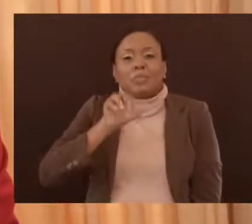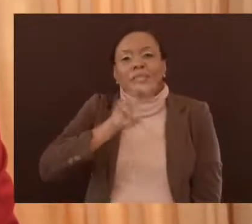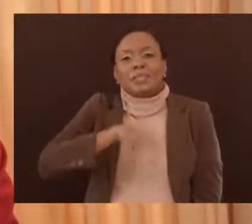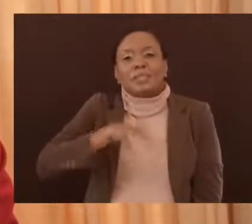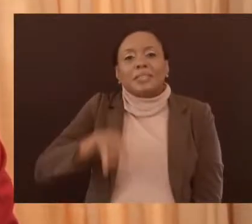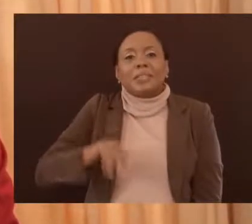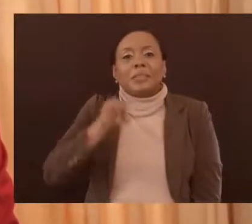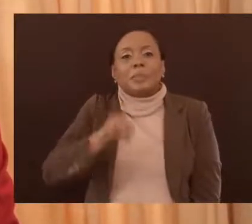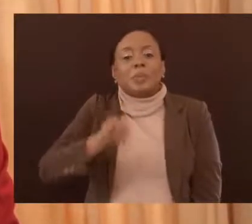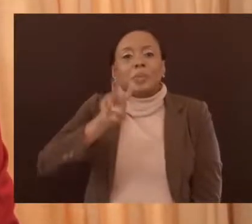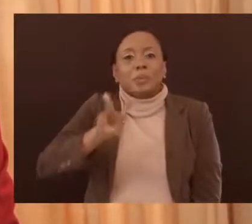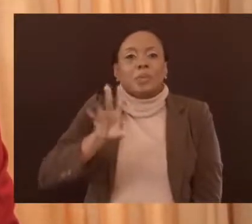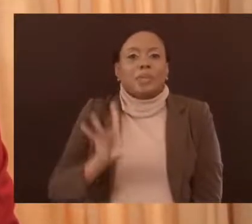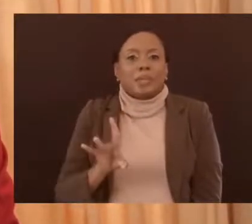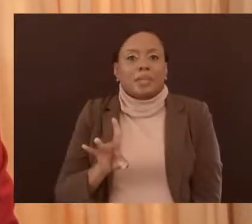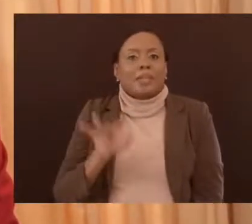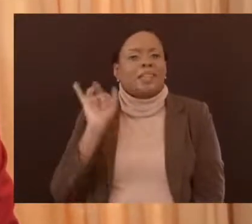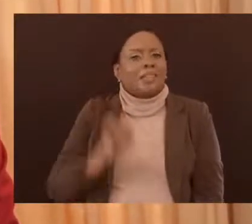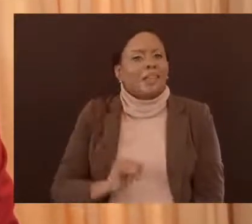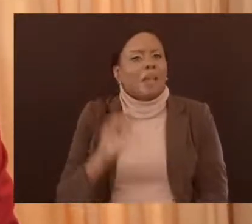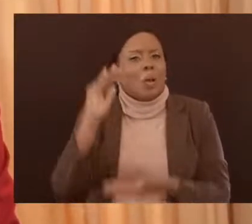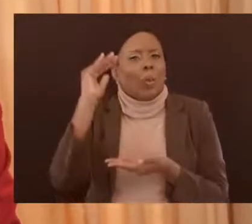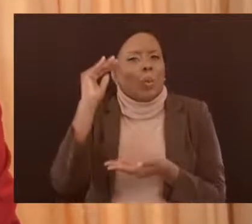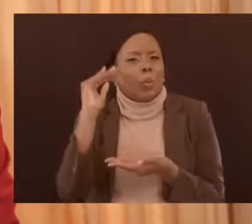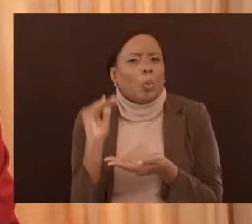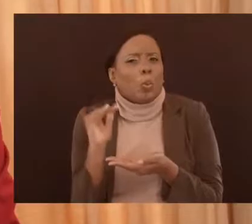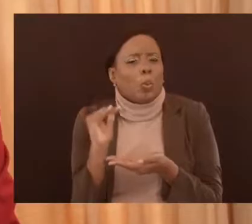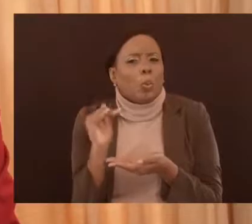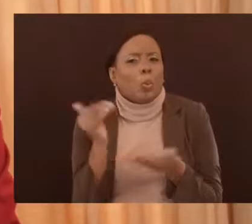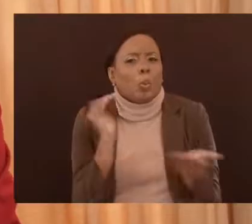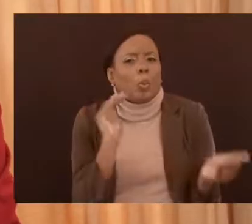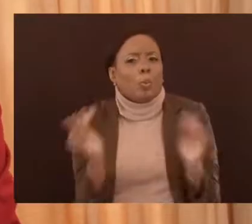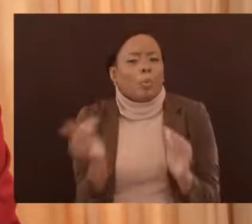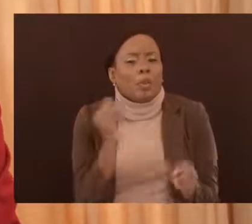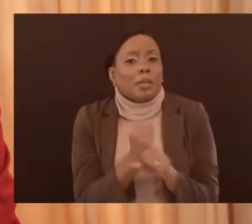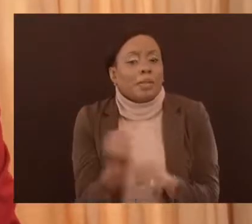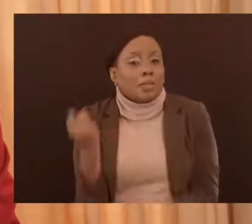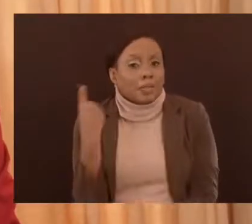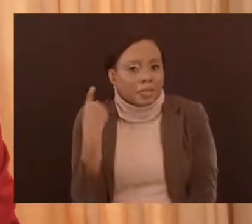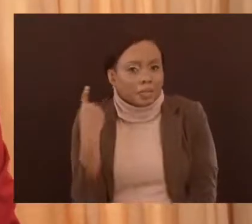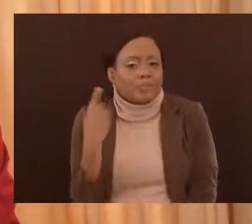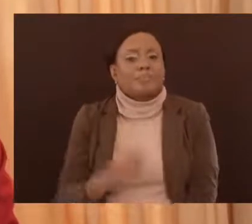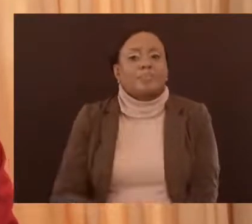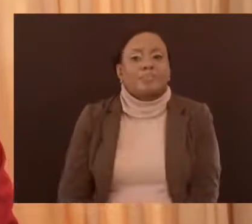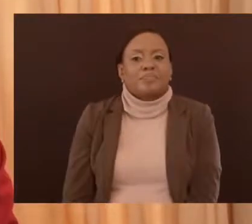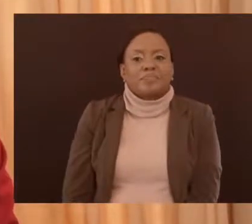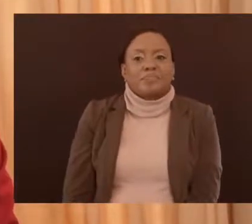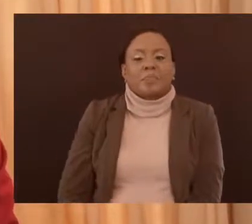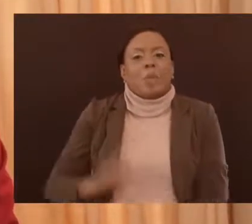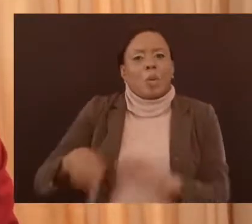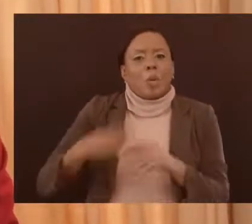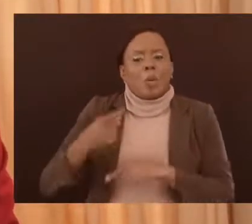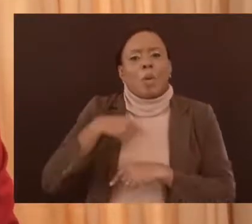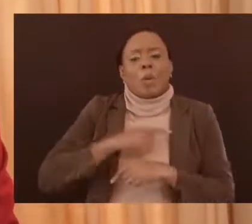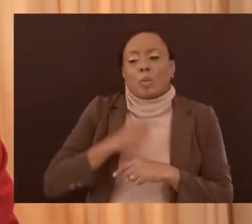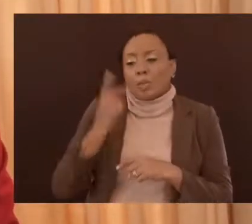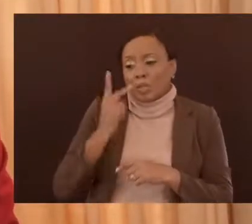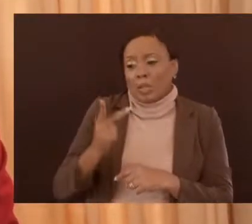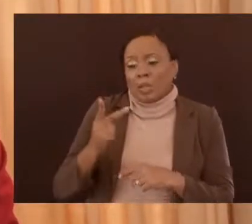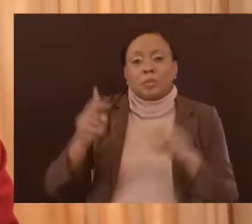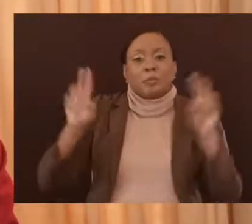compared to the national mean of 69.25 in 2020. When compared to the readiness assessment, there has